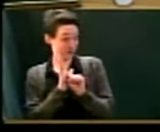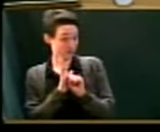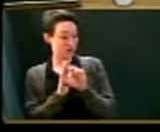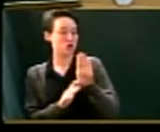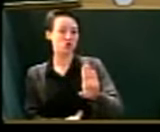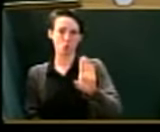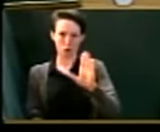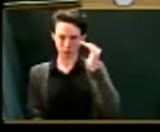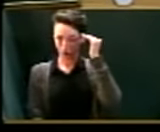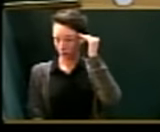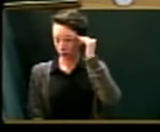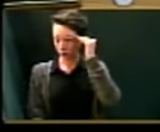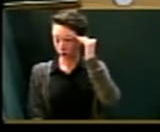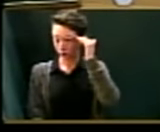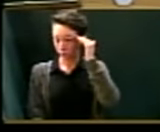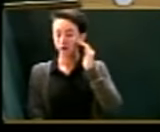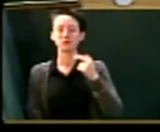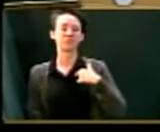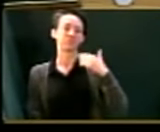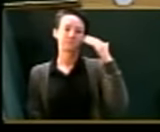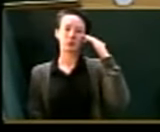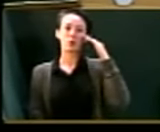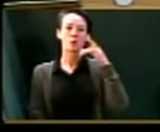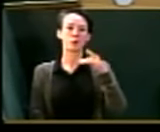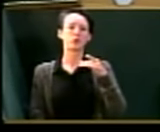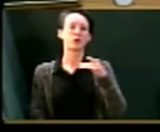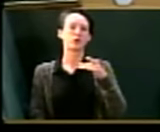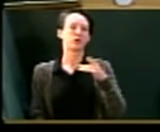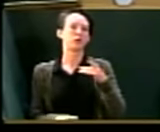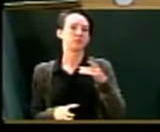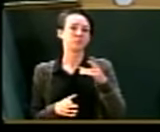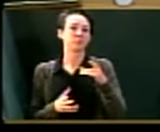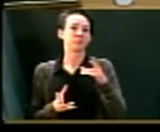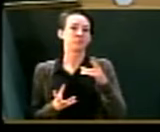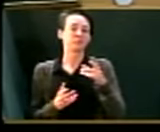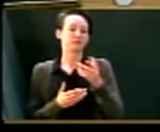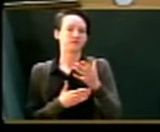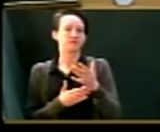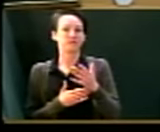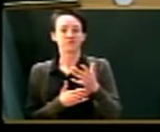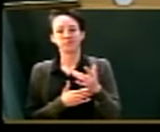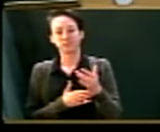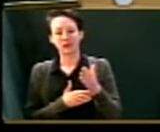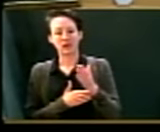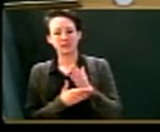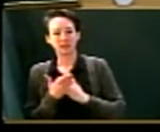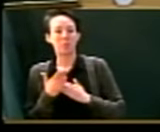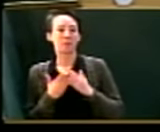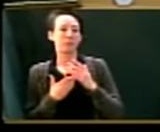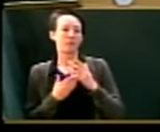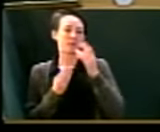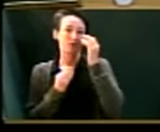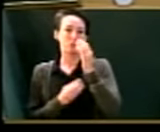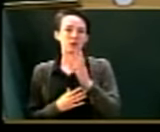your knowledge, because I know you're getting some of this just like we are,